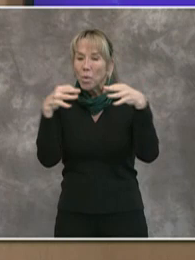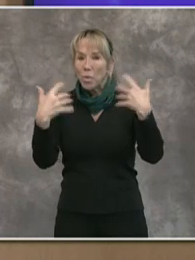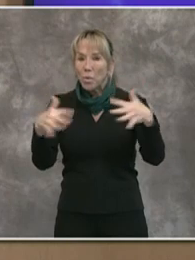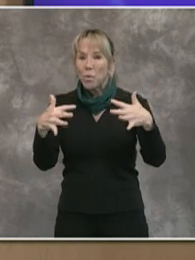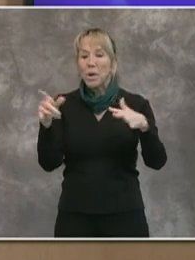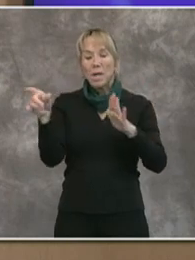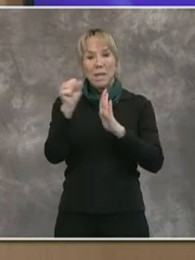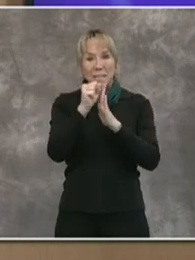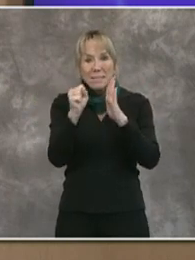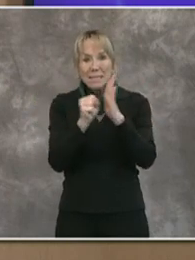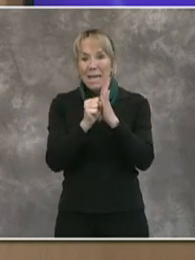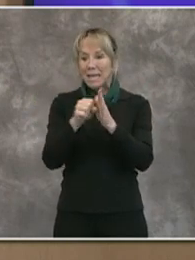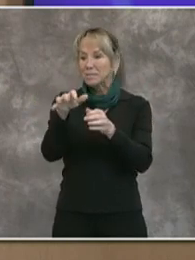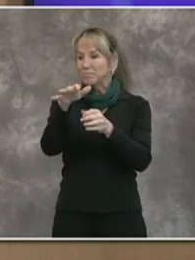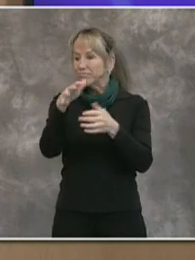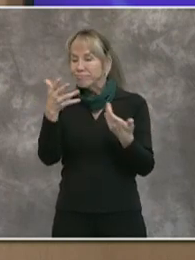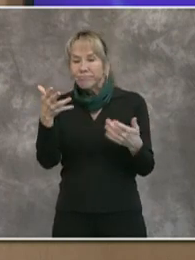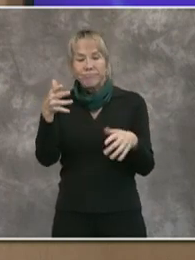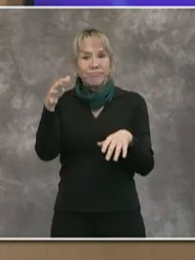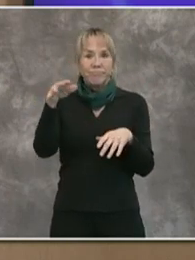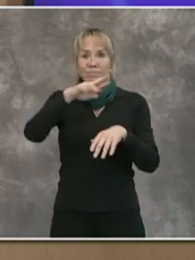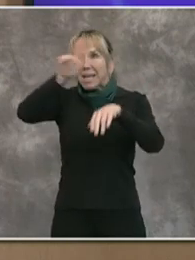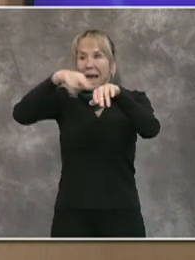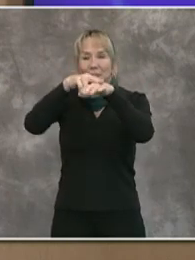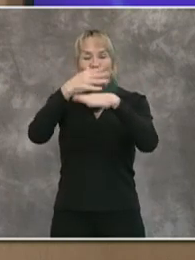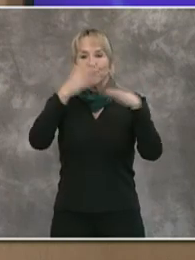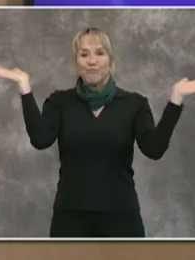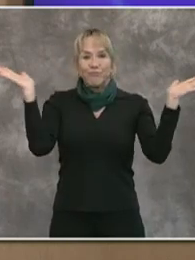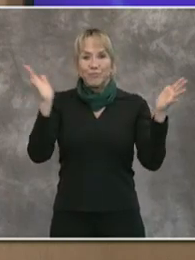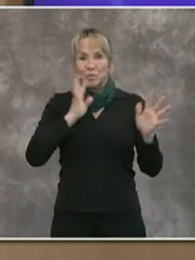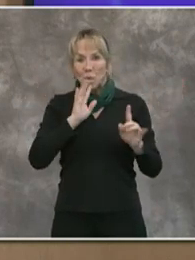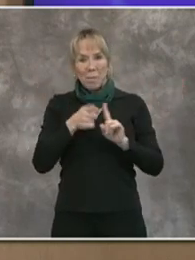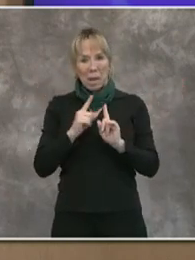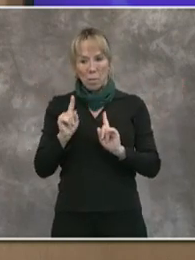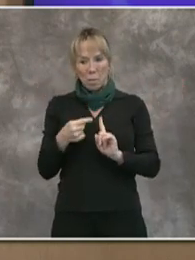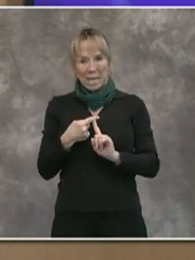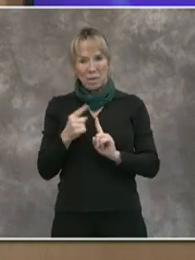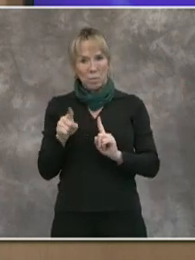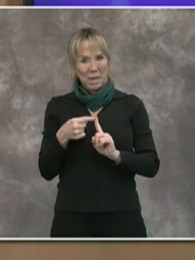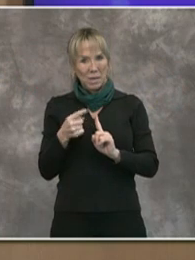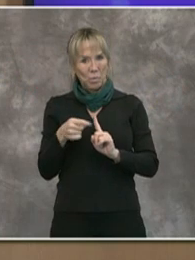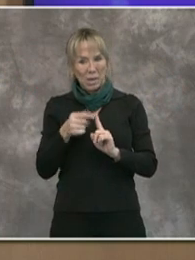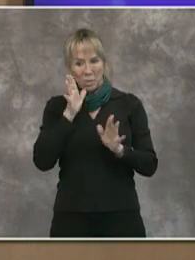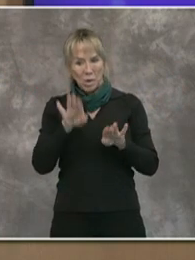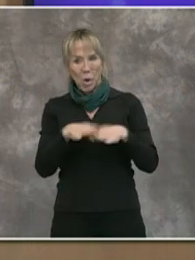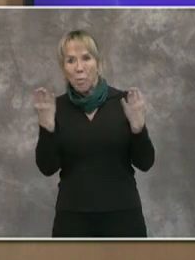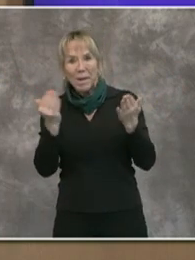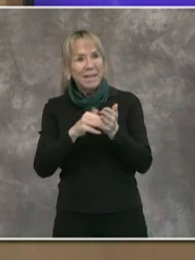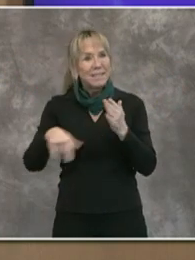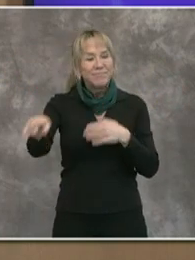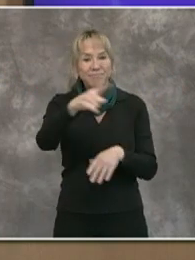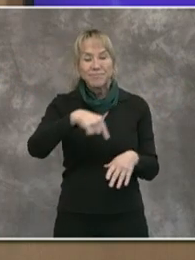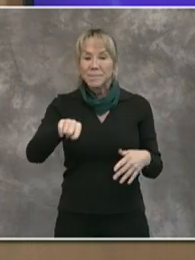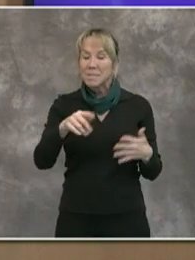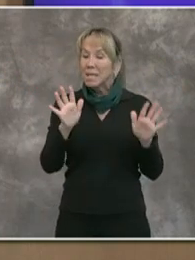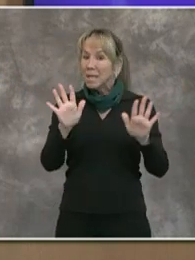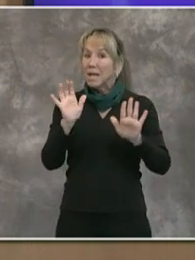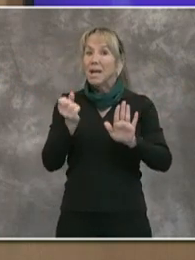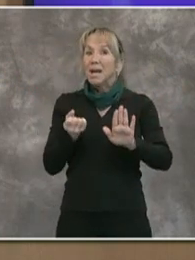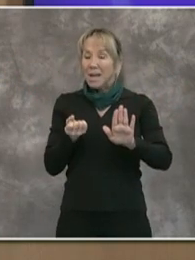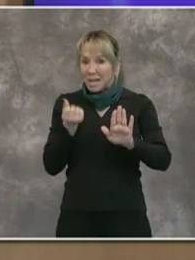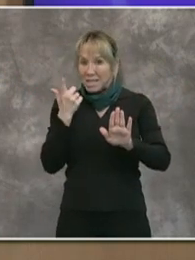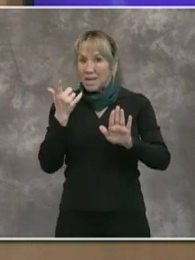national and local conversations taking place around reopening, these conversations will be severely